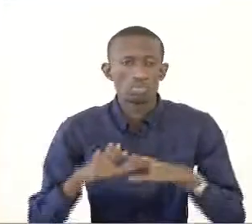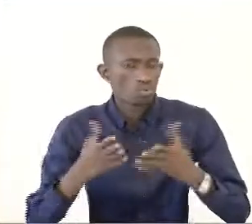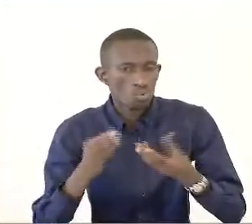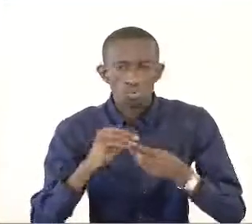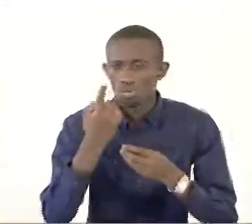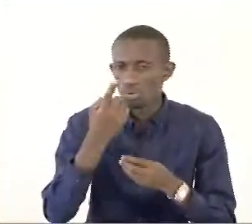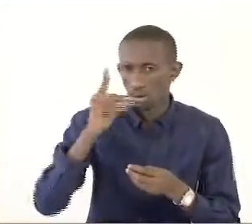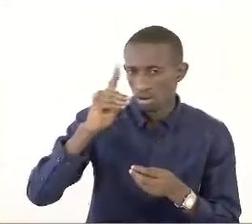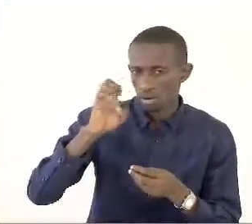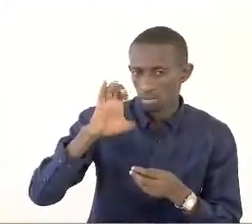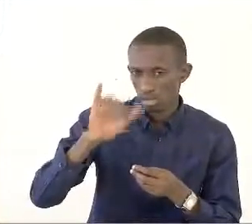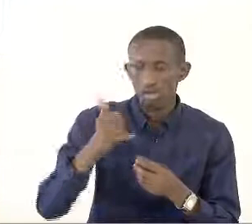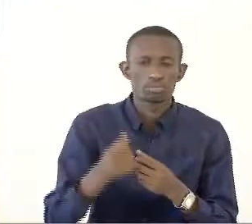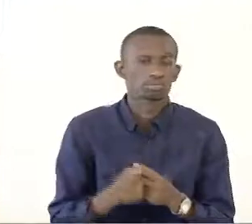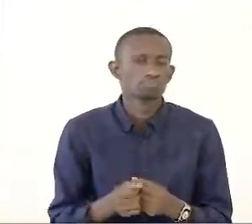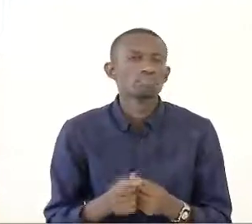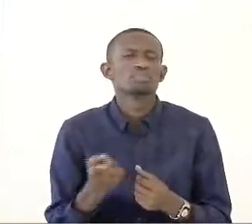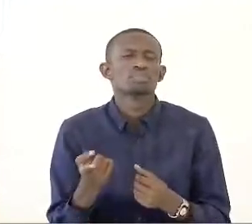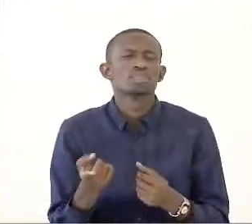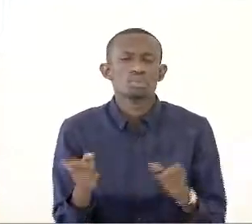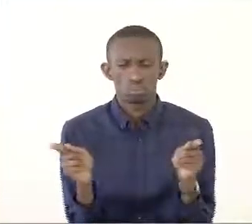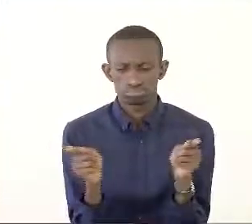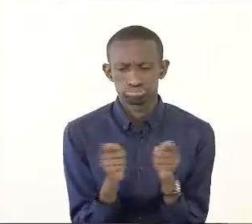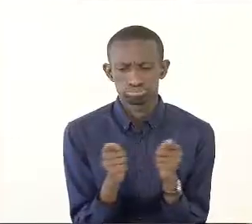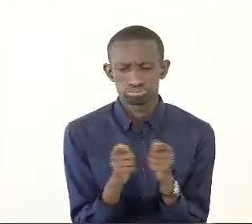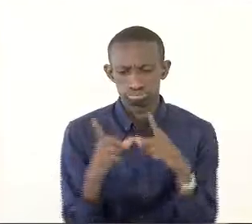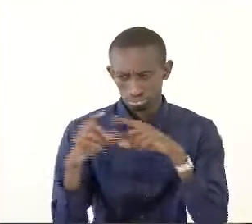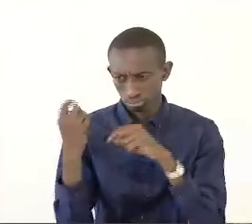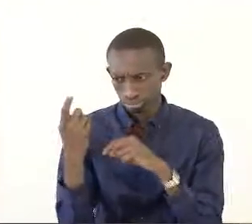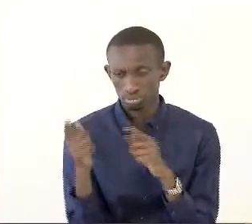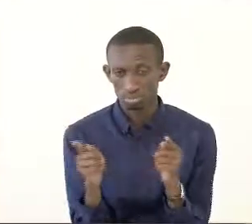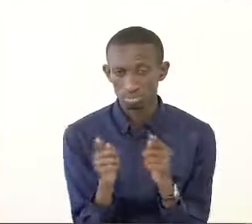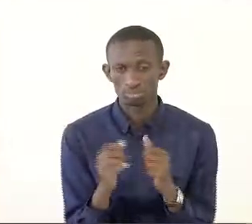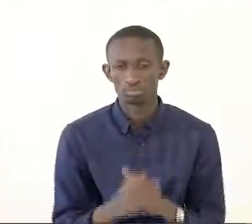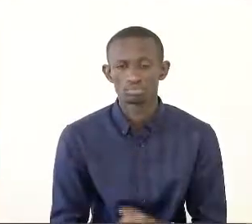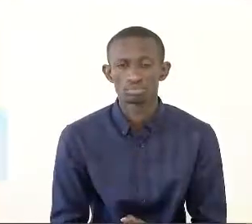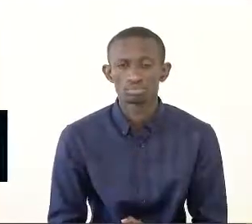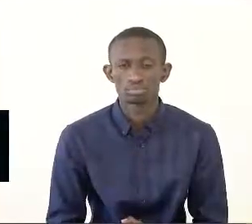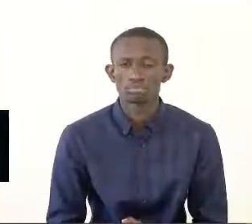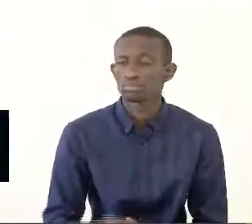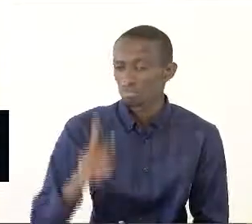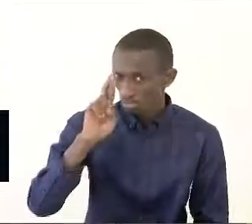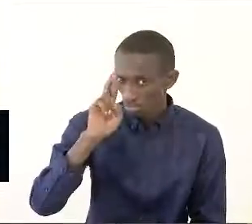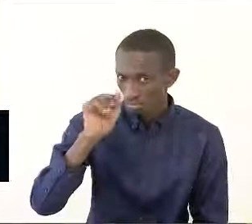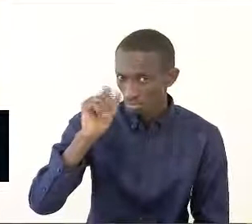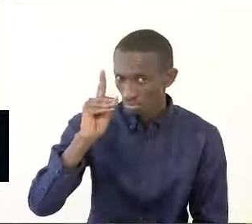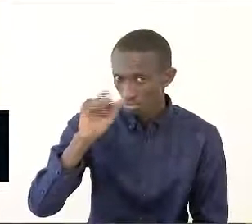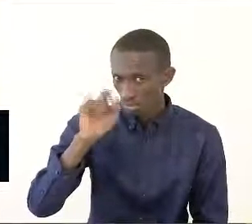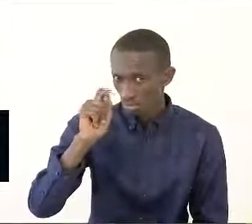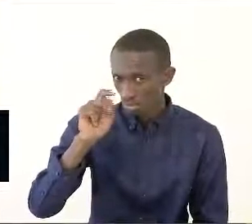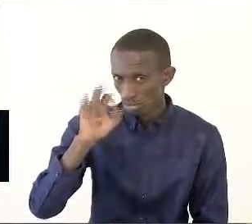In one word, I can now say that the radioactive decay is